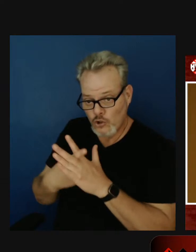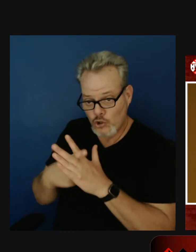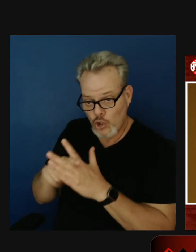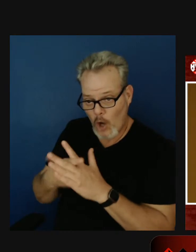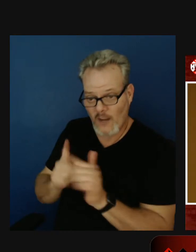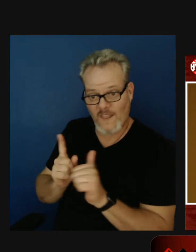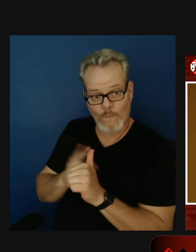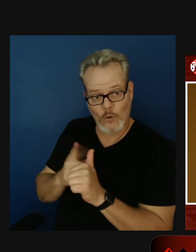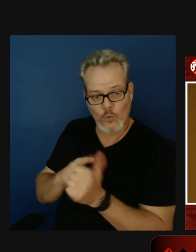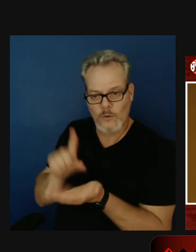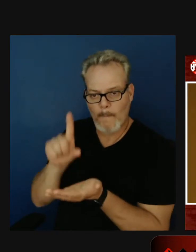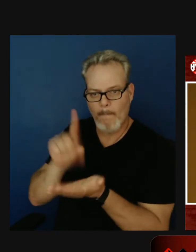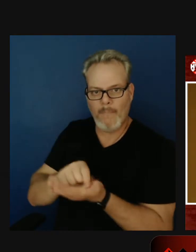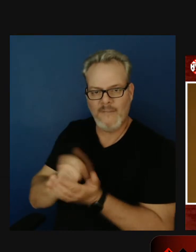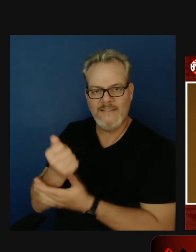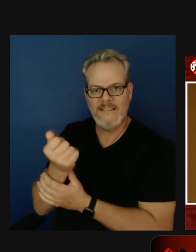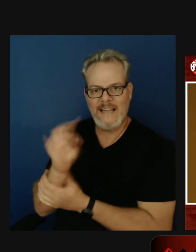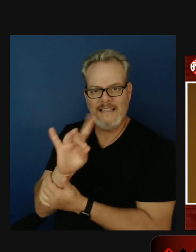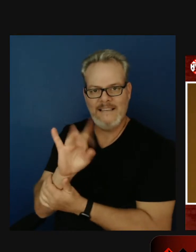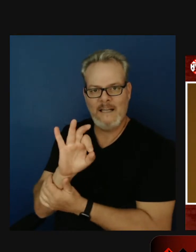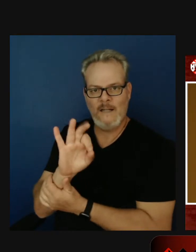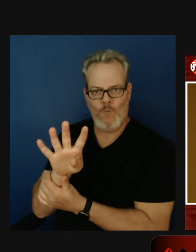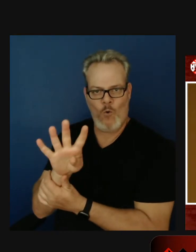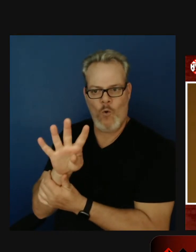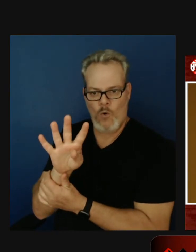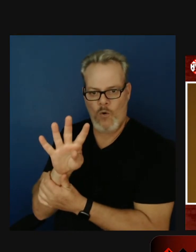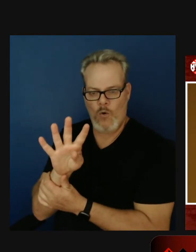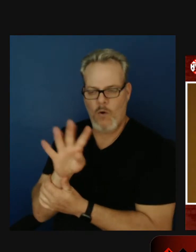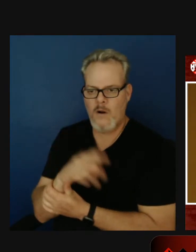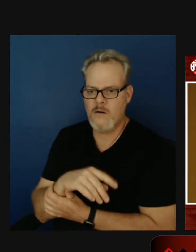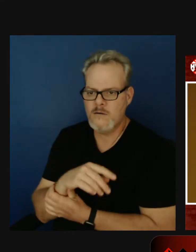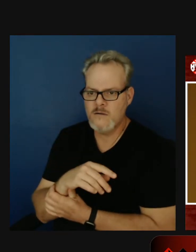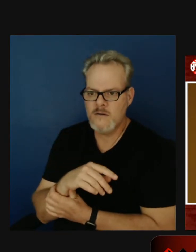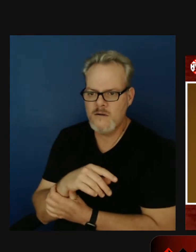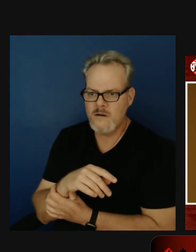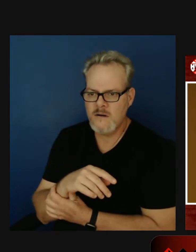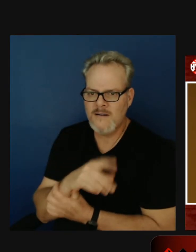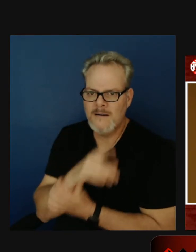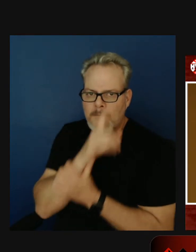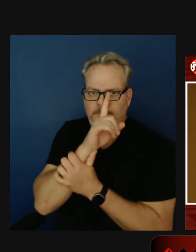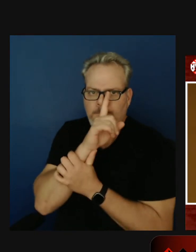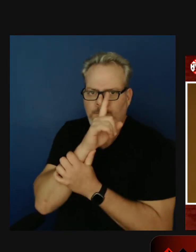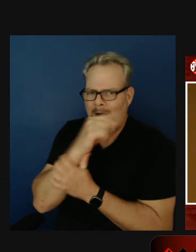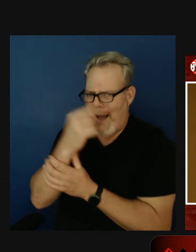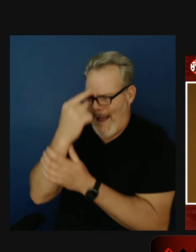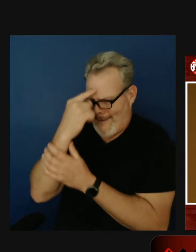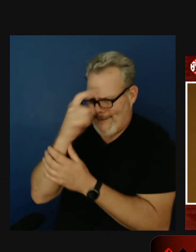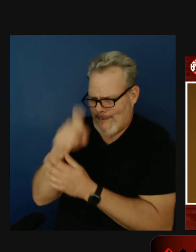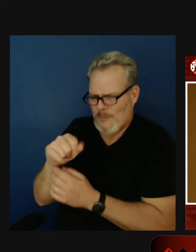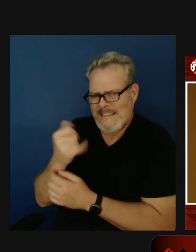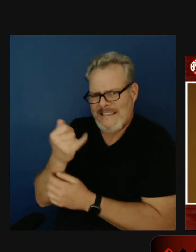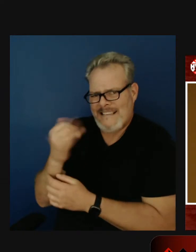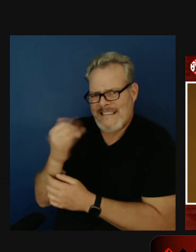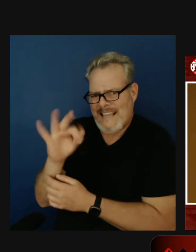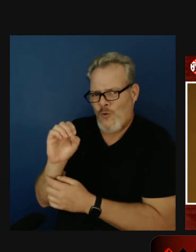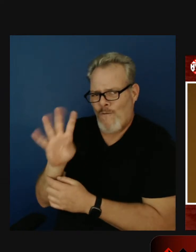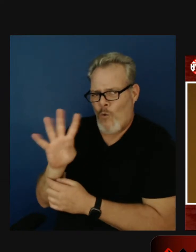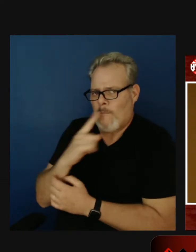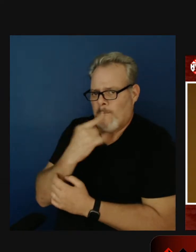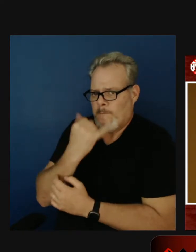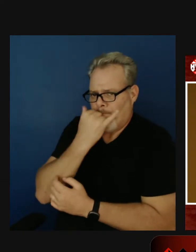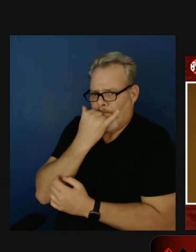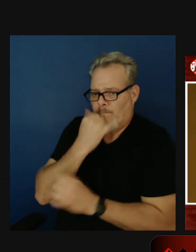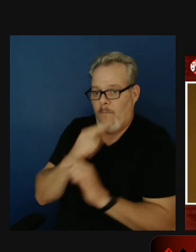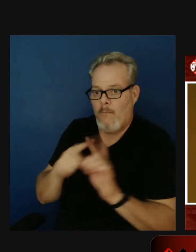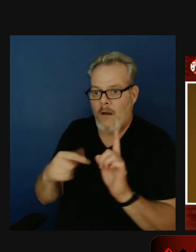in 1894. Oh, I believe this is supposed to be 1904, not 1804. They had 106 folios done, the